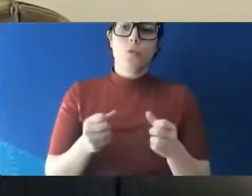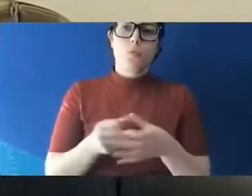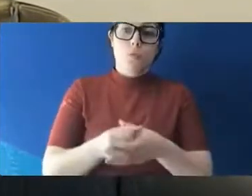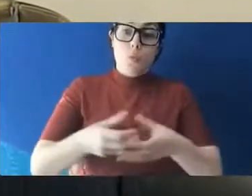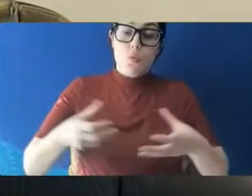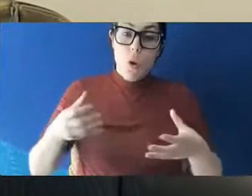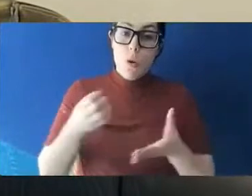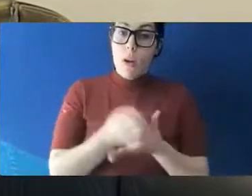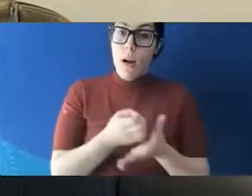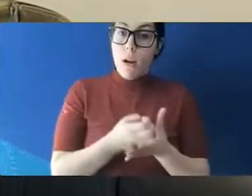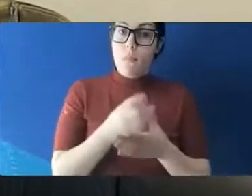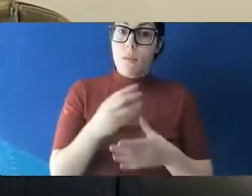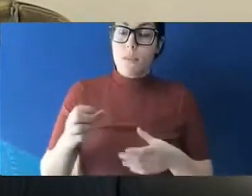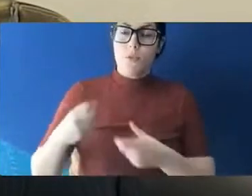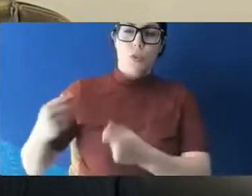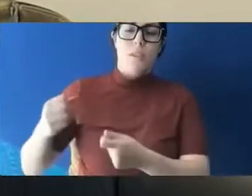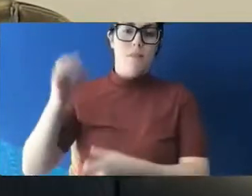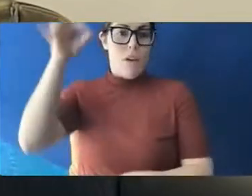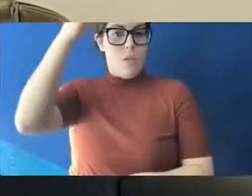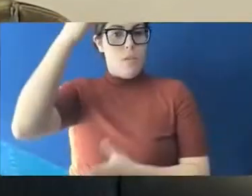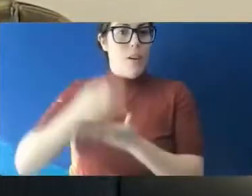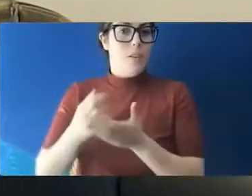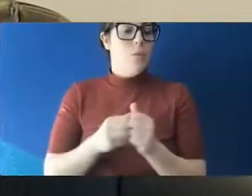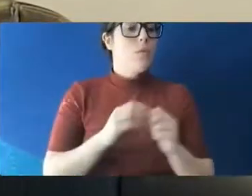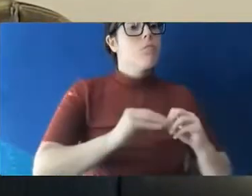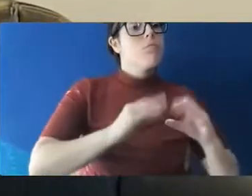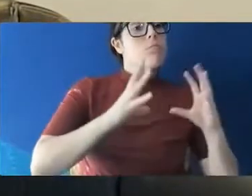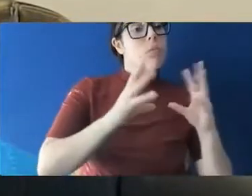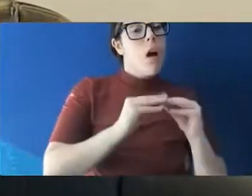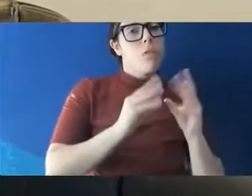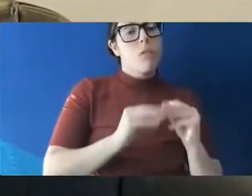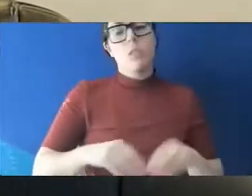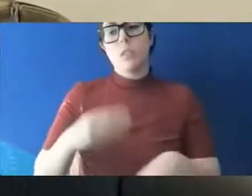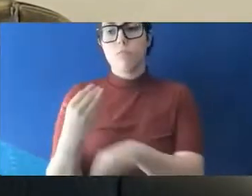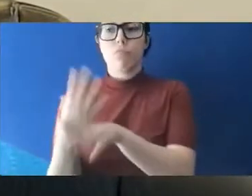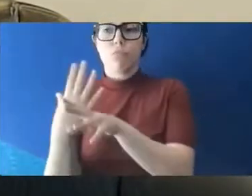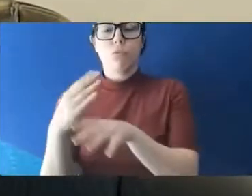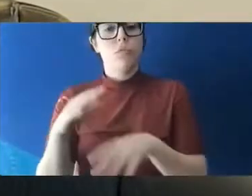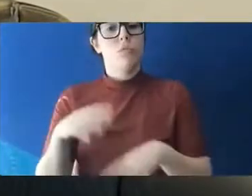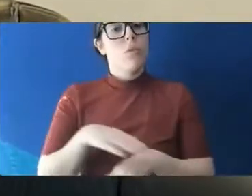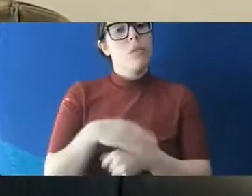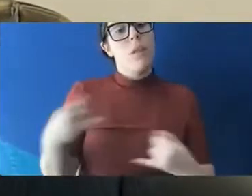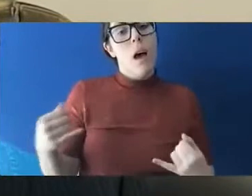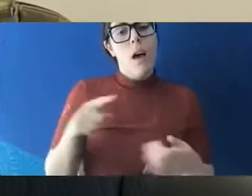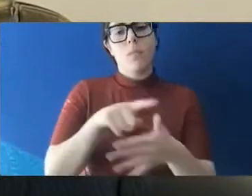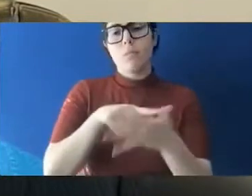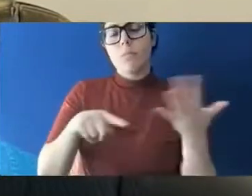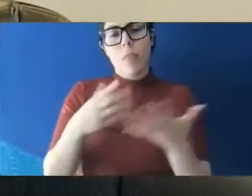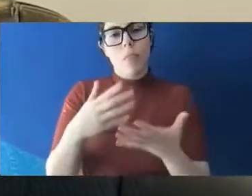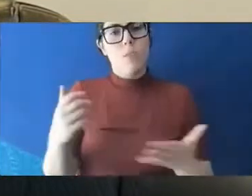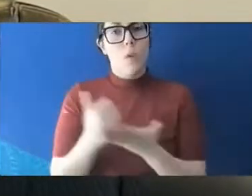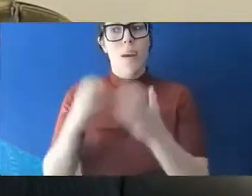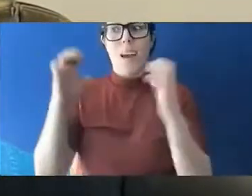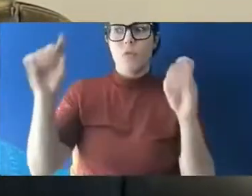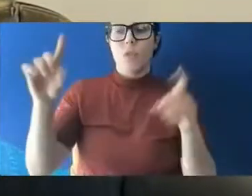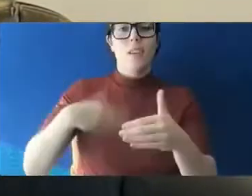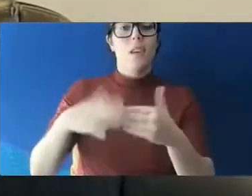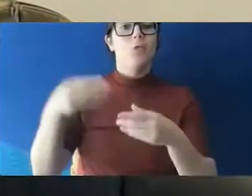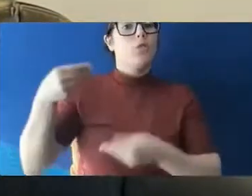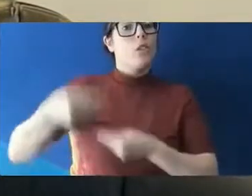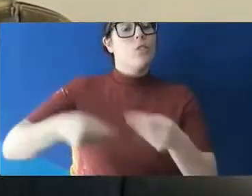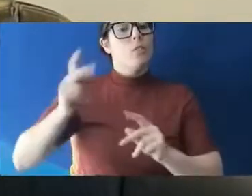and strengthen tribal finance. Through our conferences, webinars, and the NFOA Institute, NFOA works to educate the next generation of tribal leaders